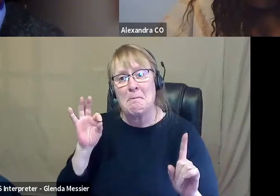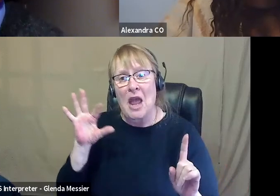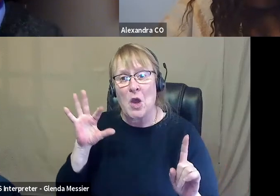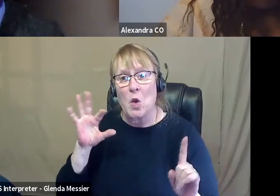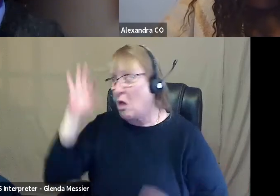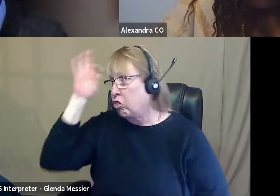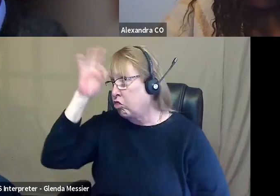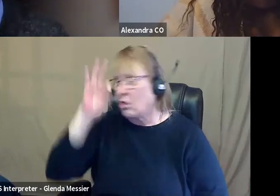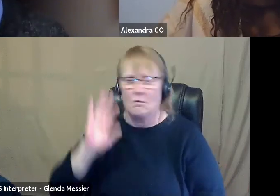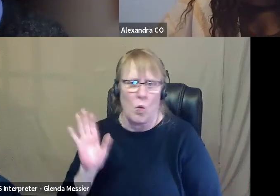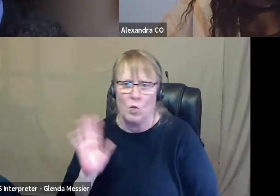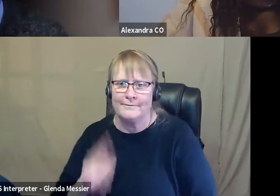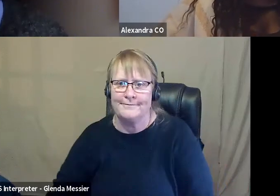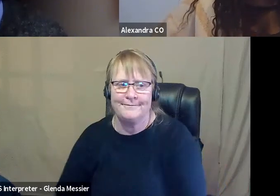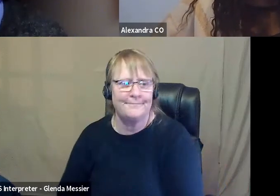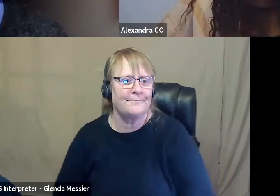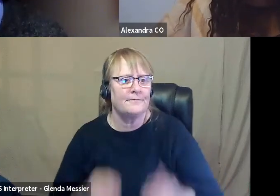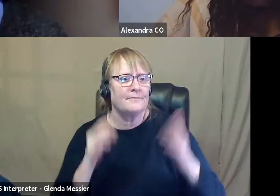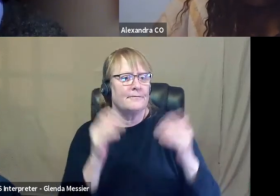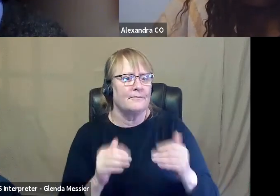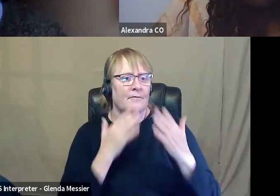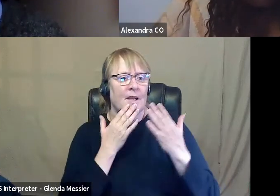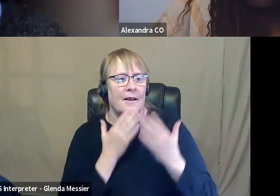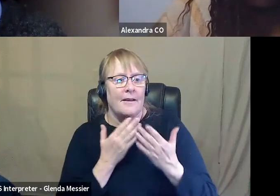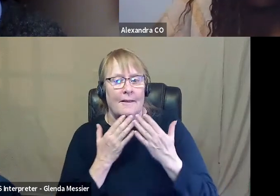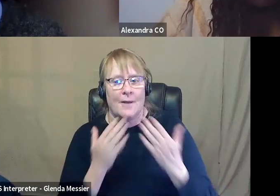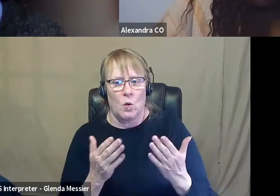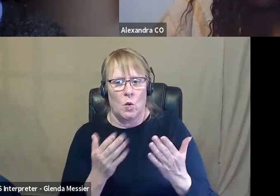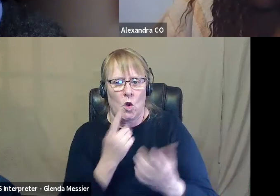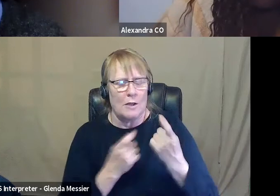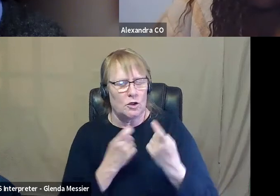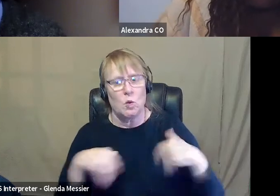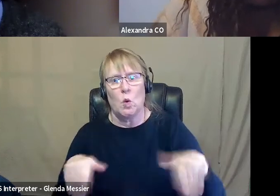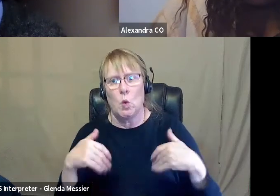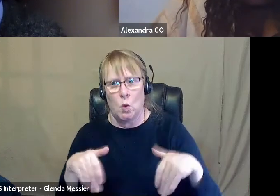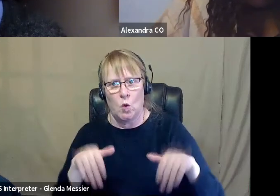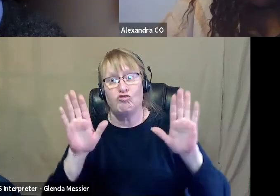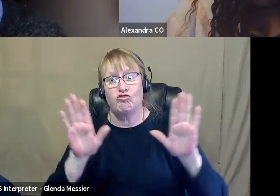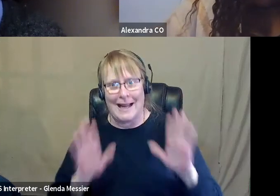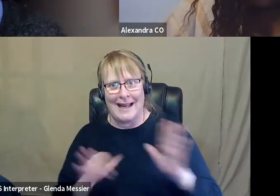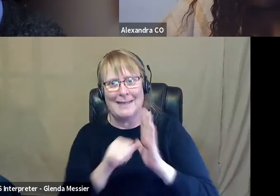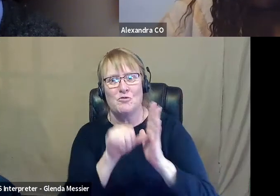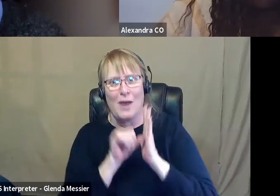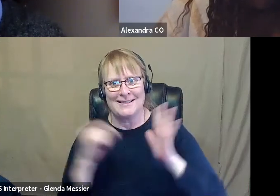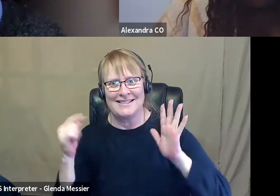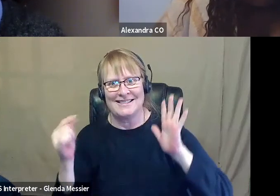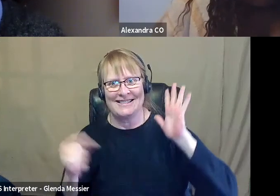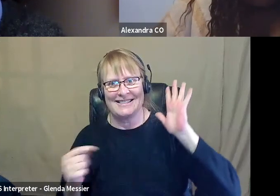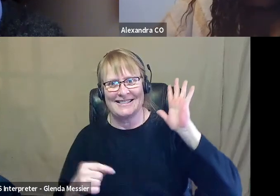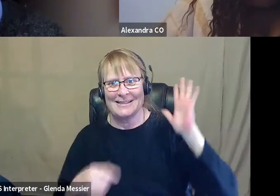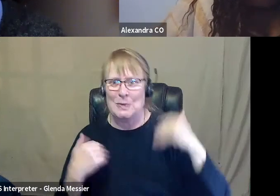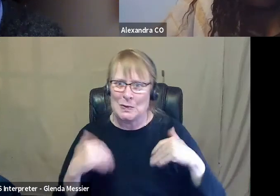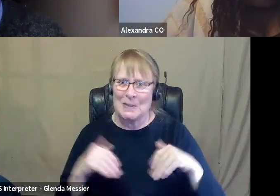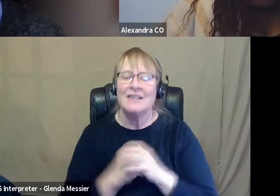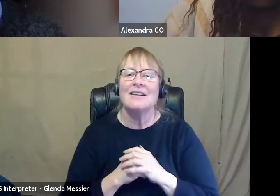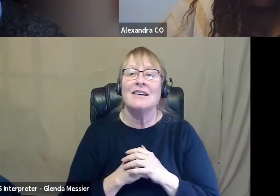Okay, great. Thank you. Thank you everyone for the questions. These were some great questions, actually very impressed by the questions being asked. On